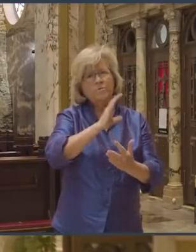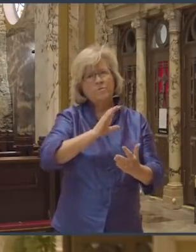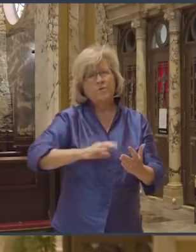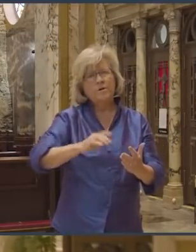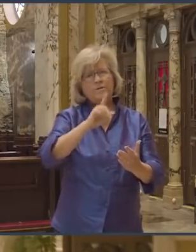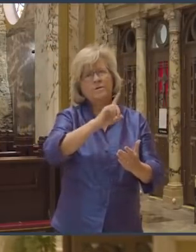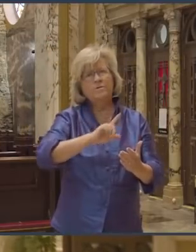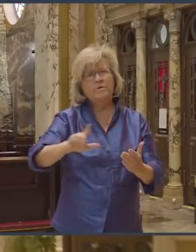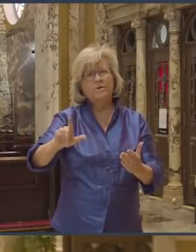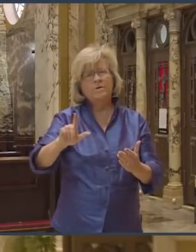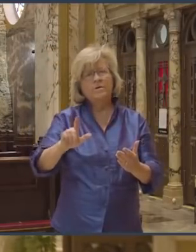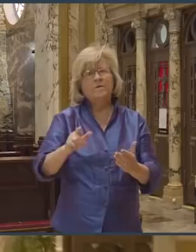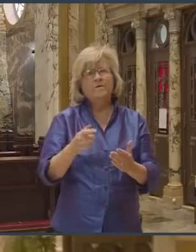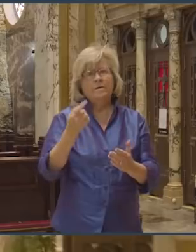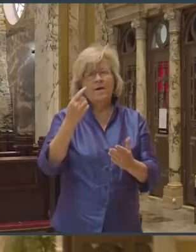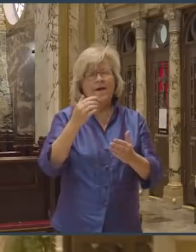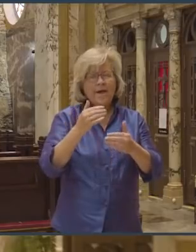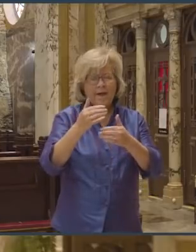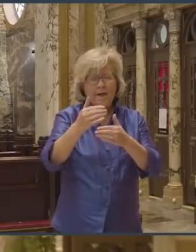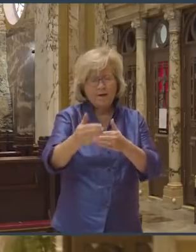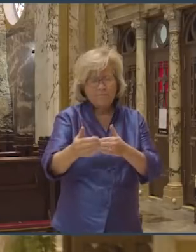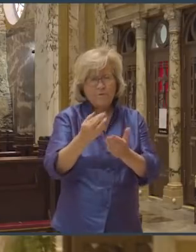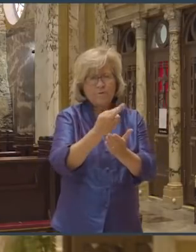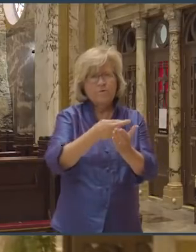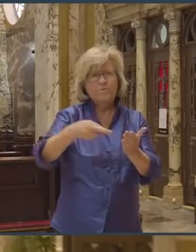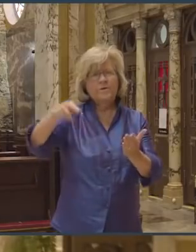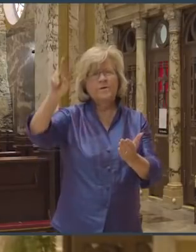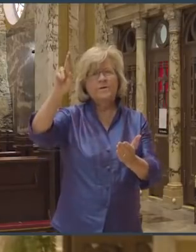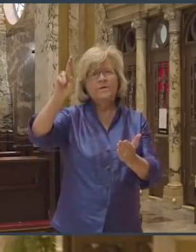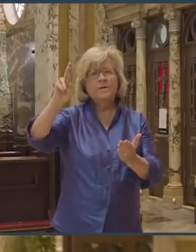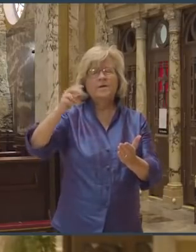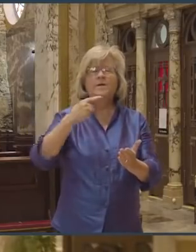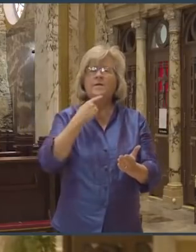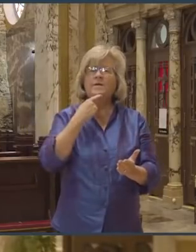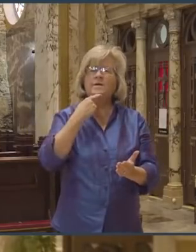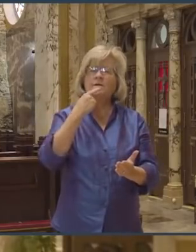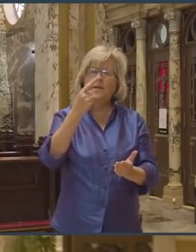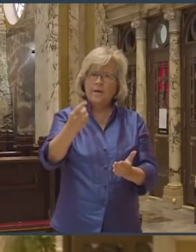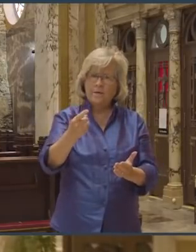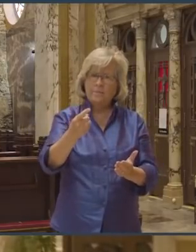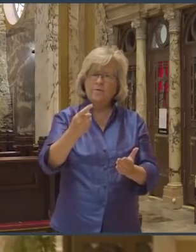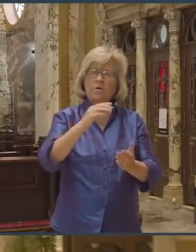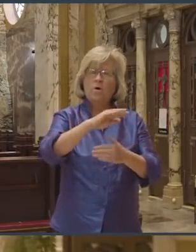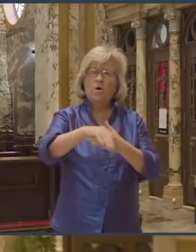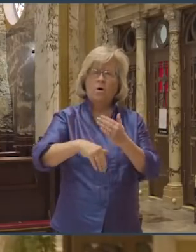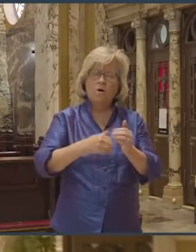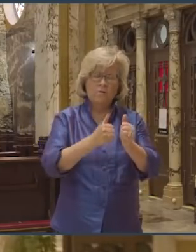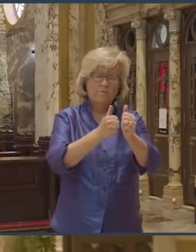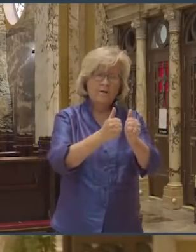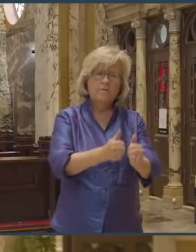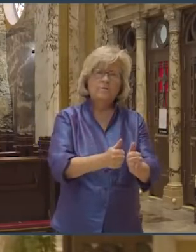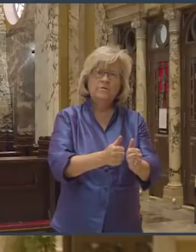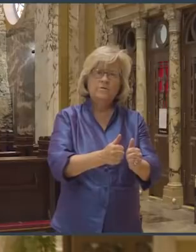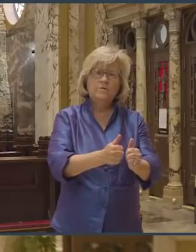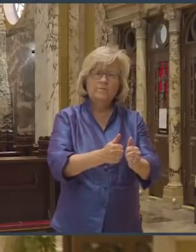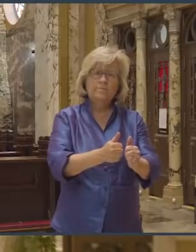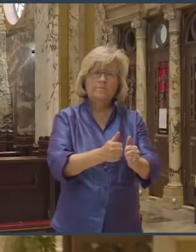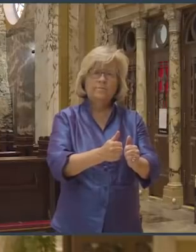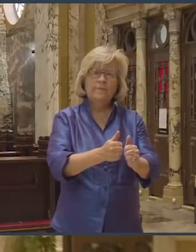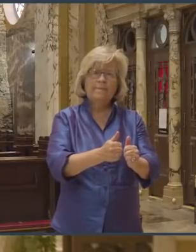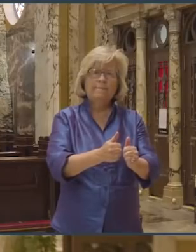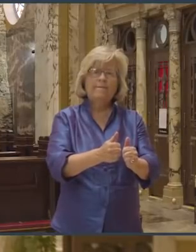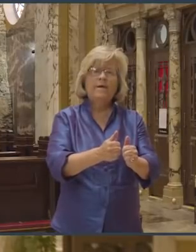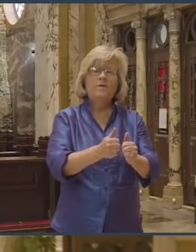Lord. For after his resurrection, he plainly appeared to all his disciples and was taken up to heaven in